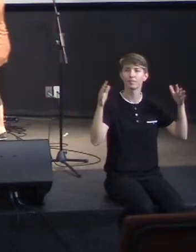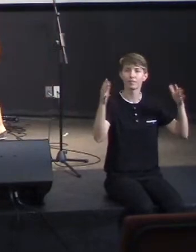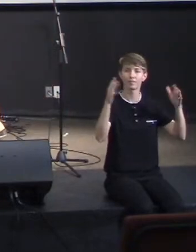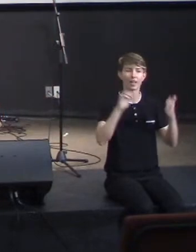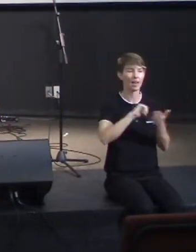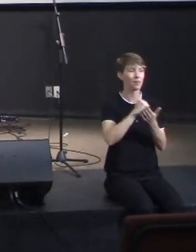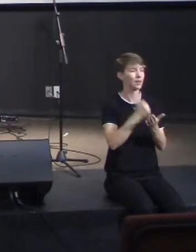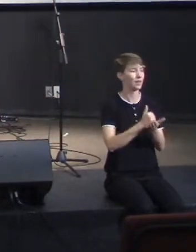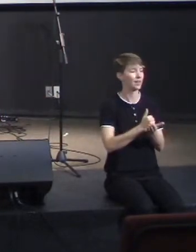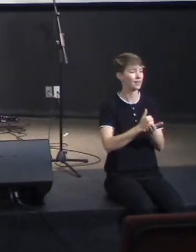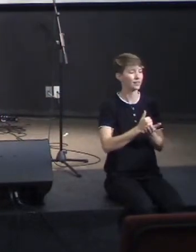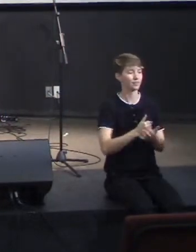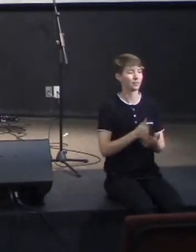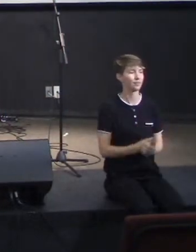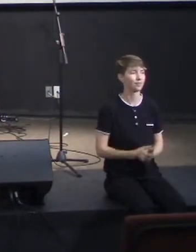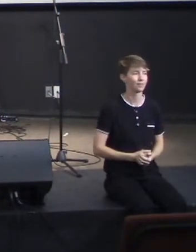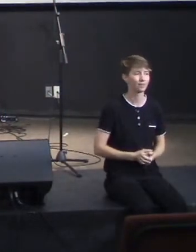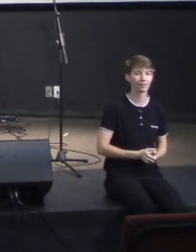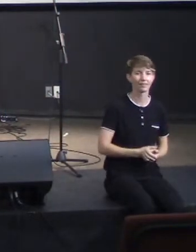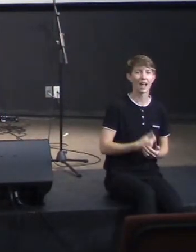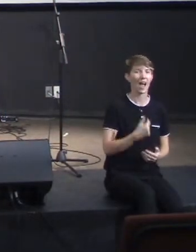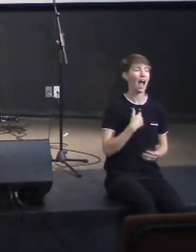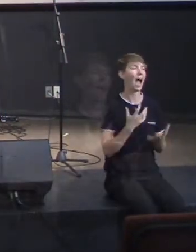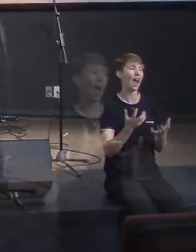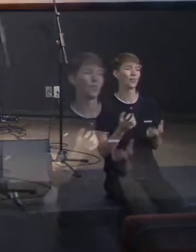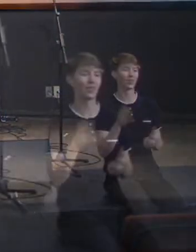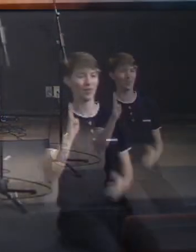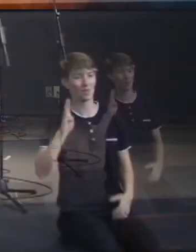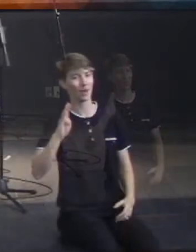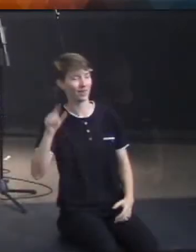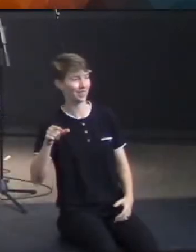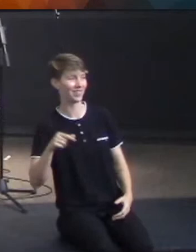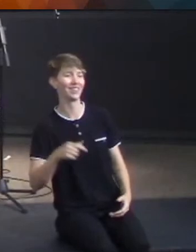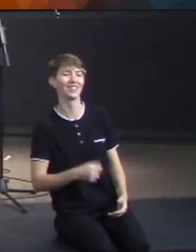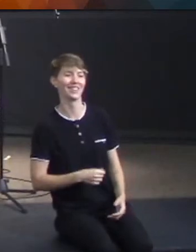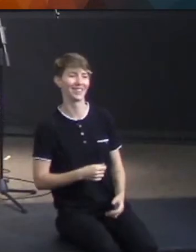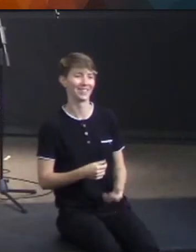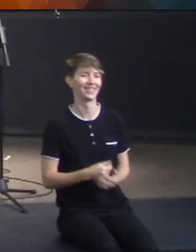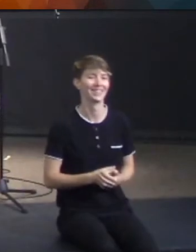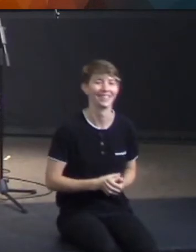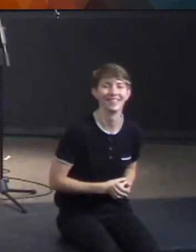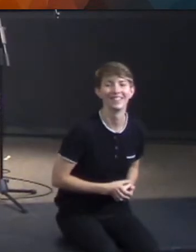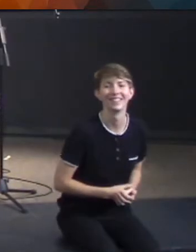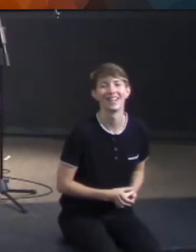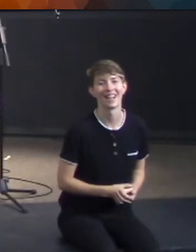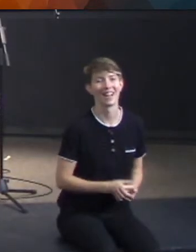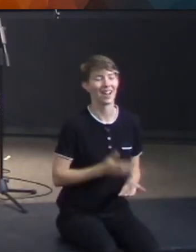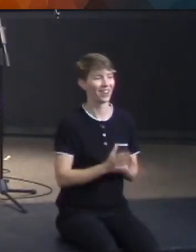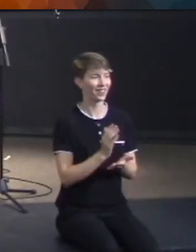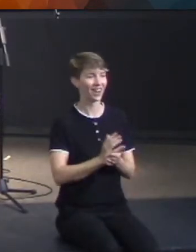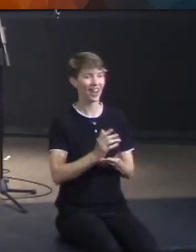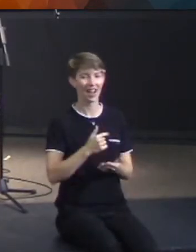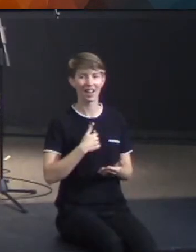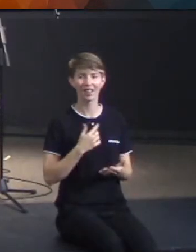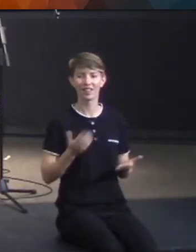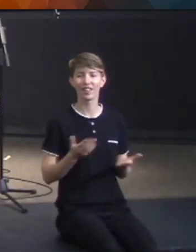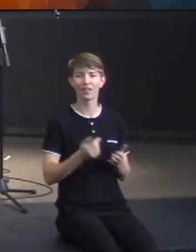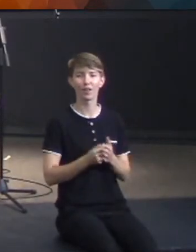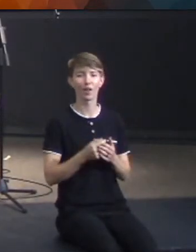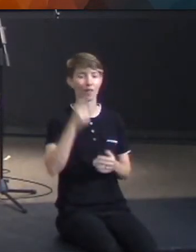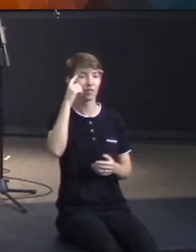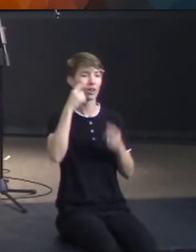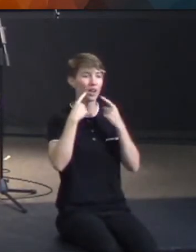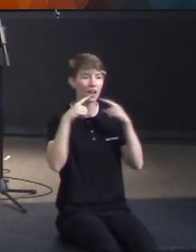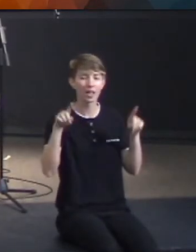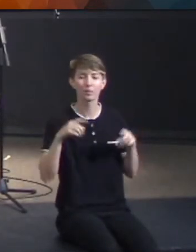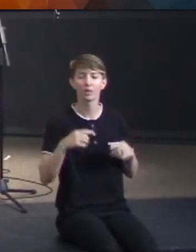Amen. Amen. I definitely want the barbecue. Let me just put that out there right now. All right, I'm up here for announcements. We do